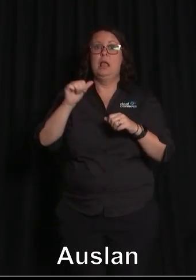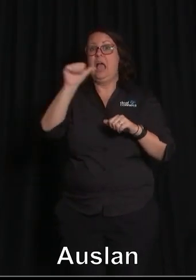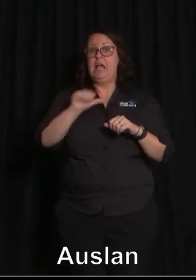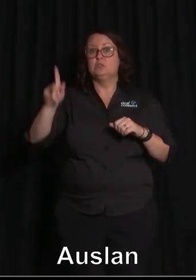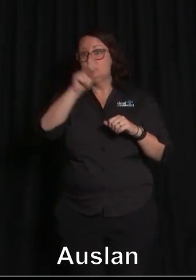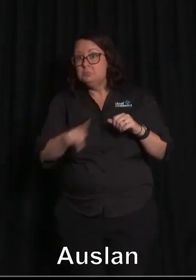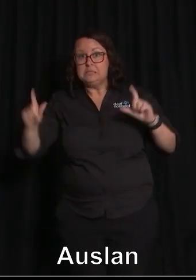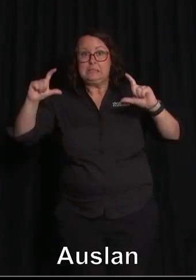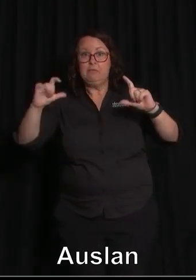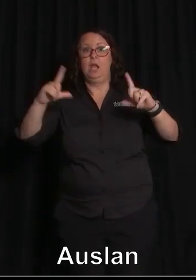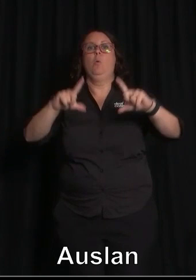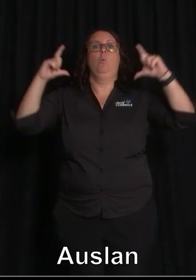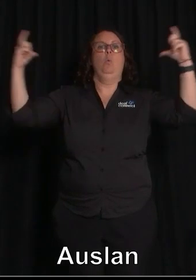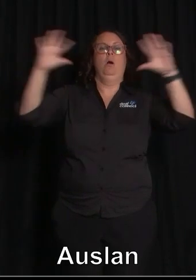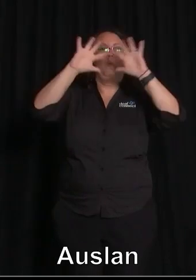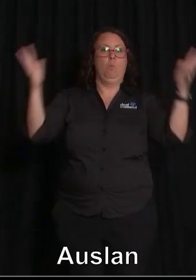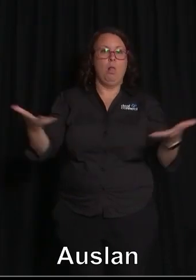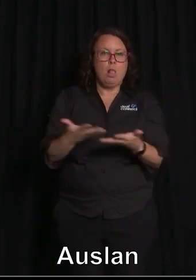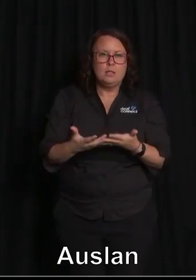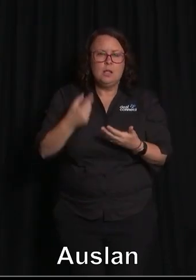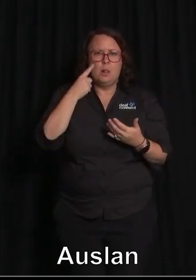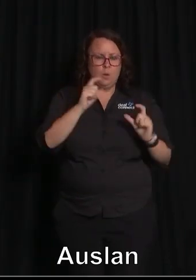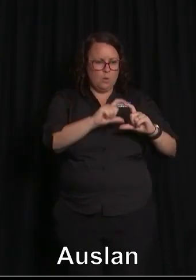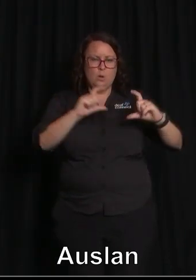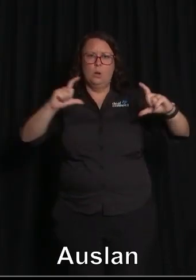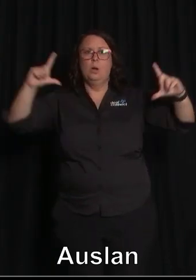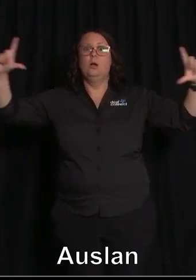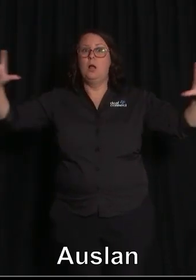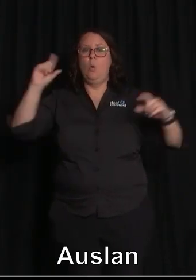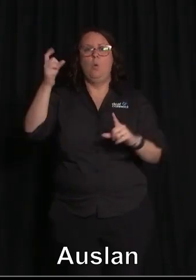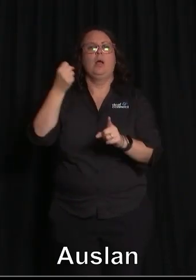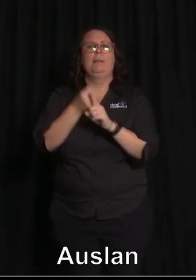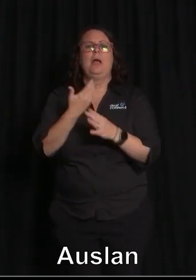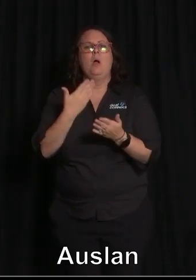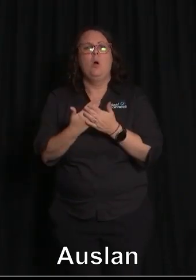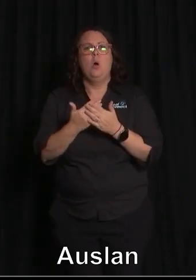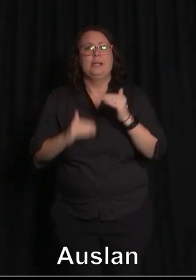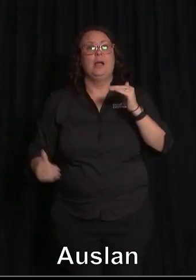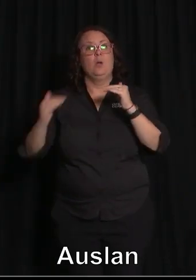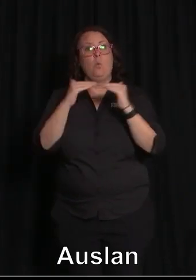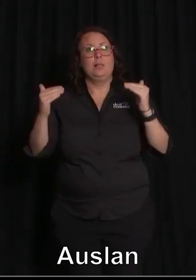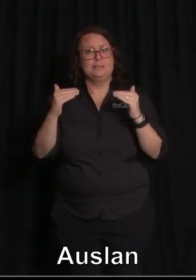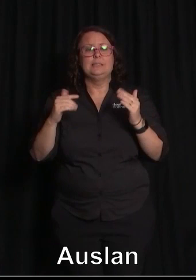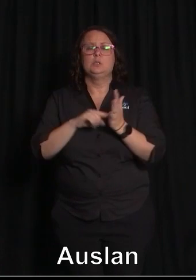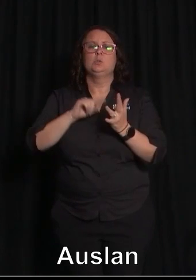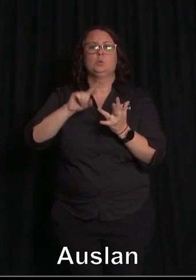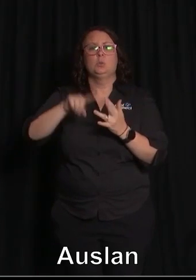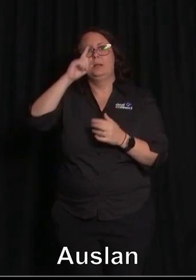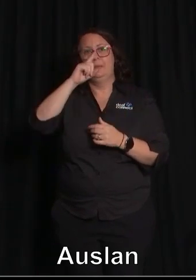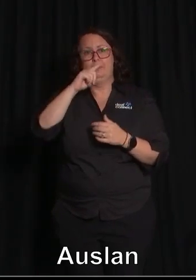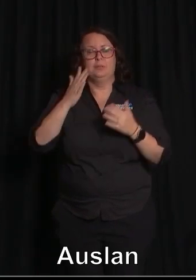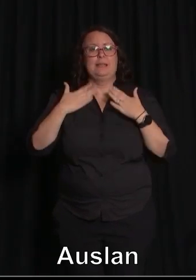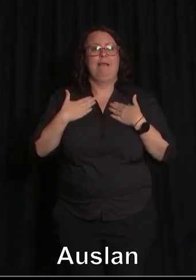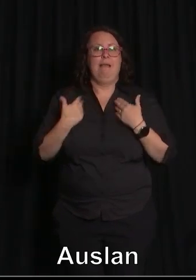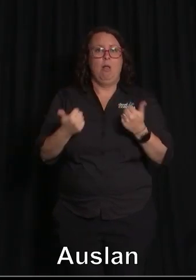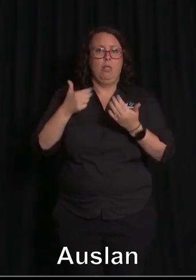context, in the regional context, and examine their impact on equality and equitable access to sexual and reproductive health rights